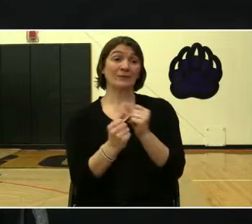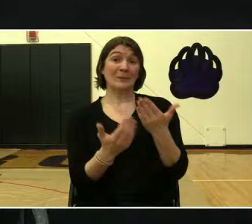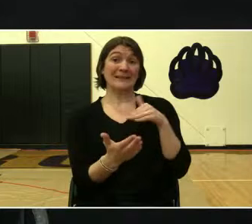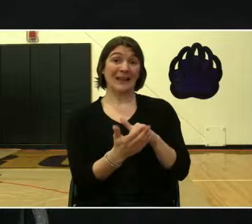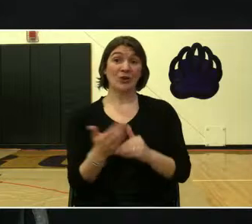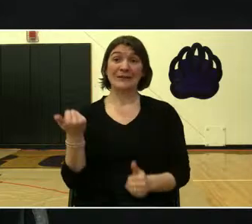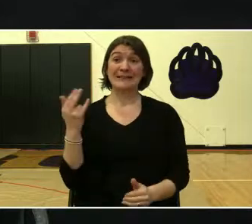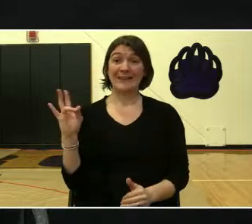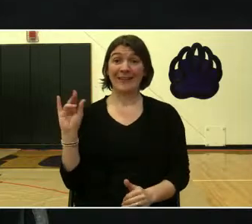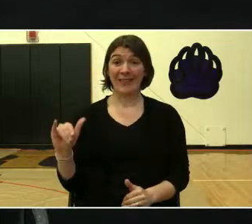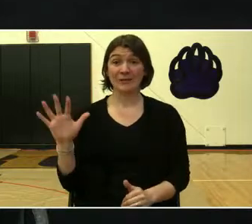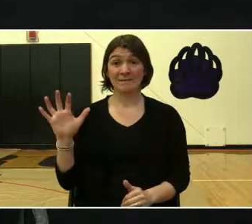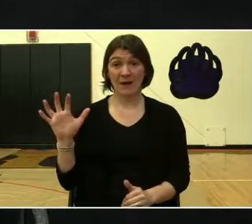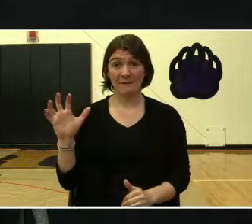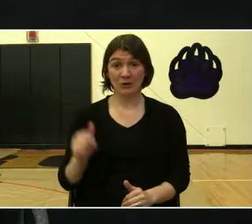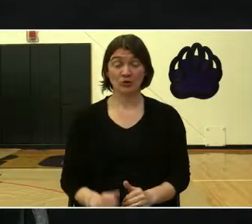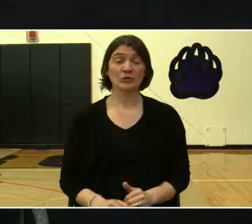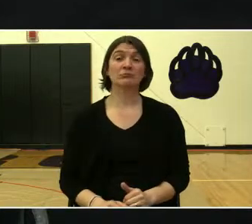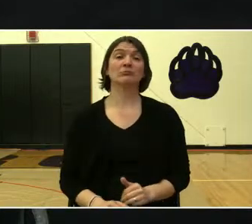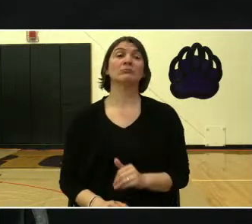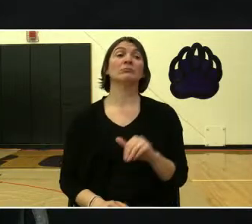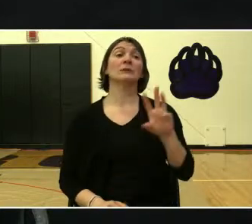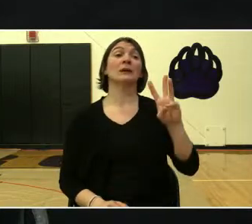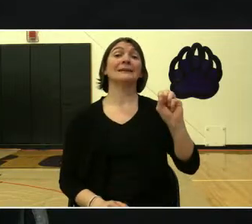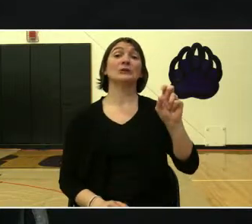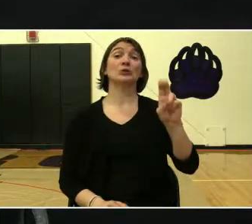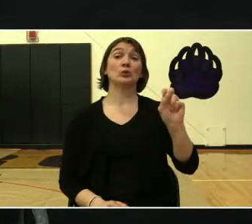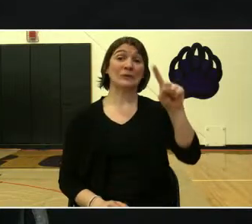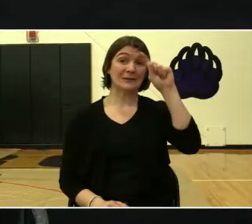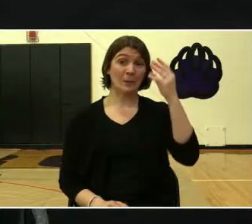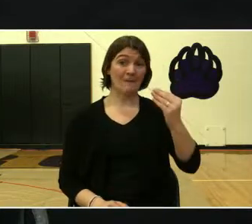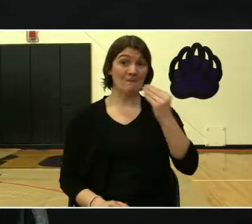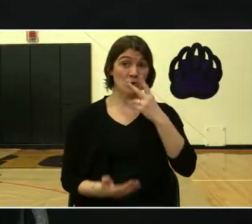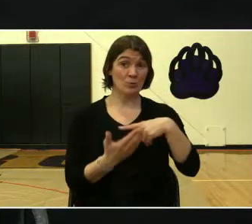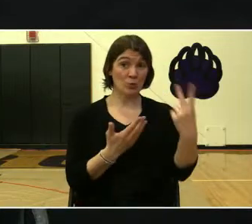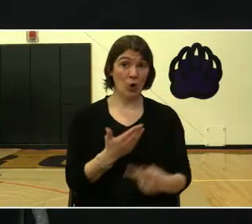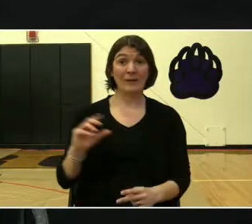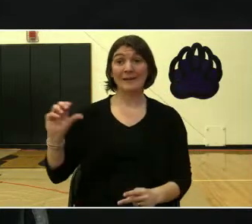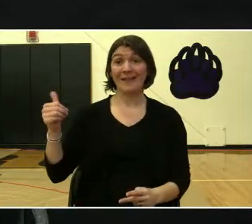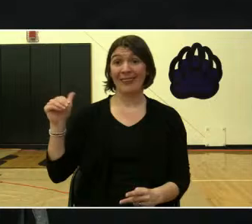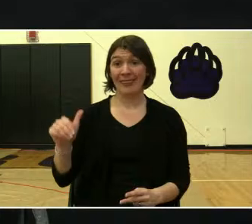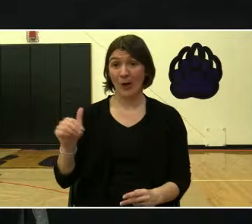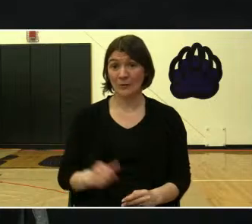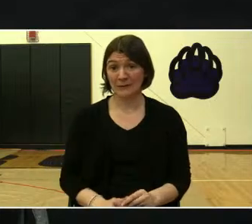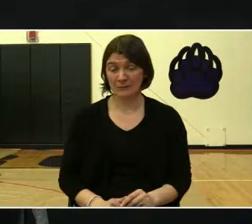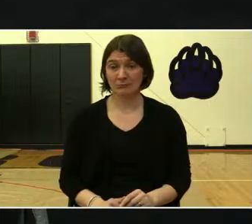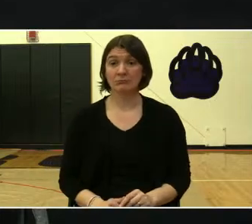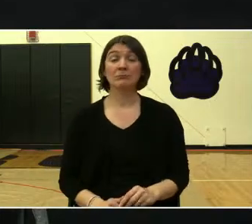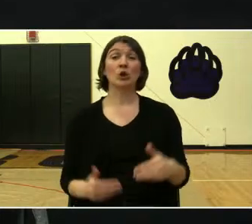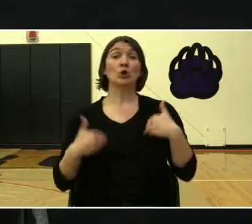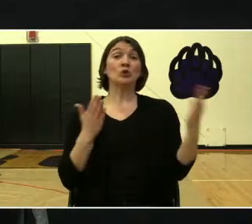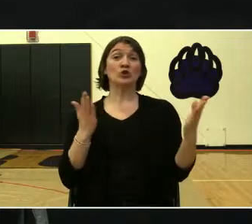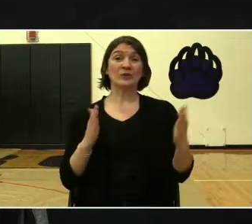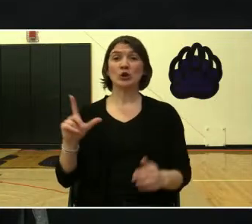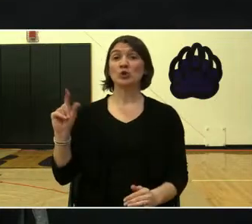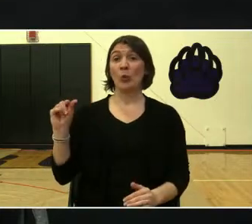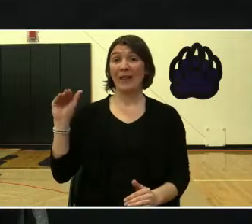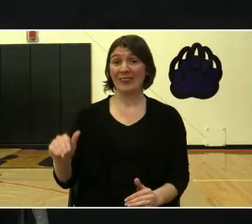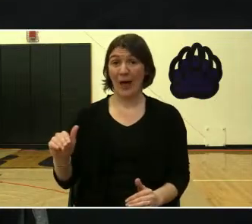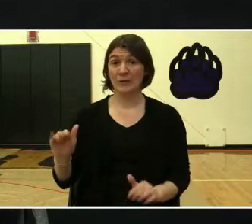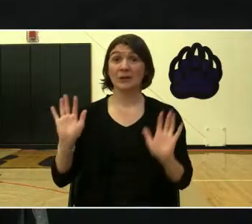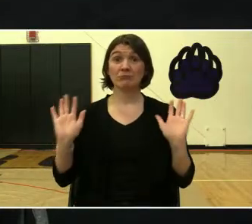Center $17,500 wsesu some food program $10,000 and youth services